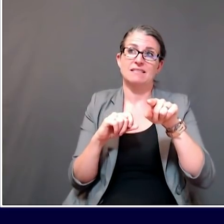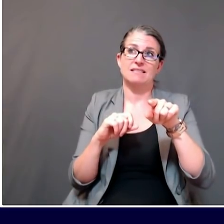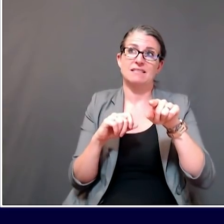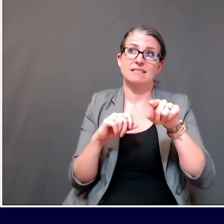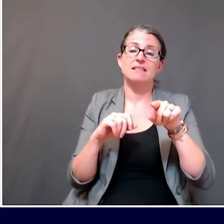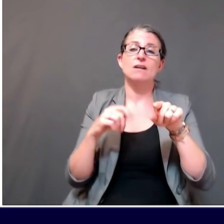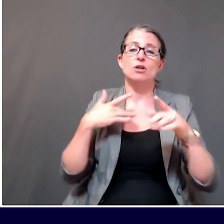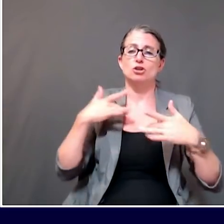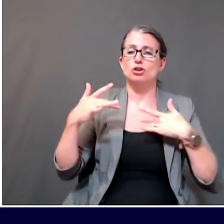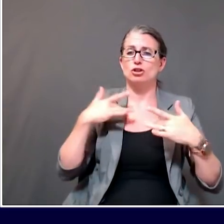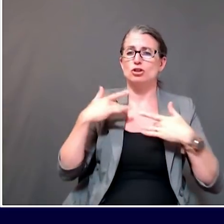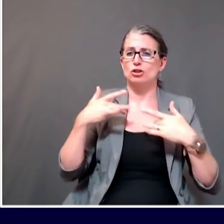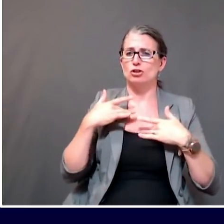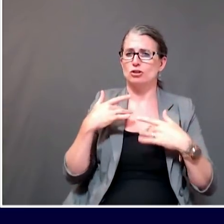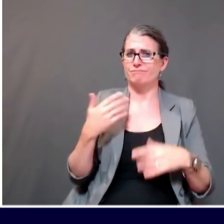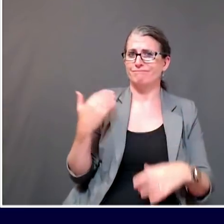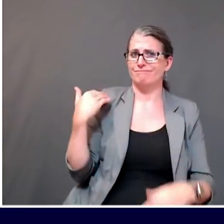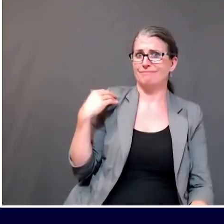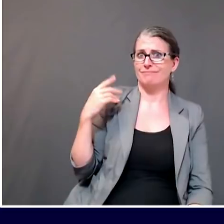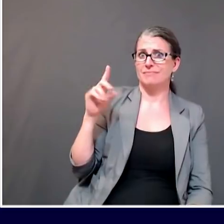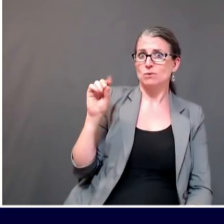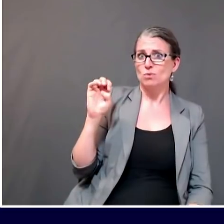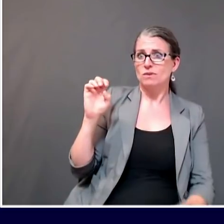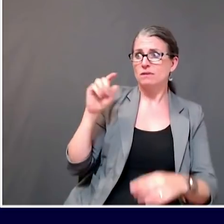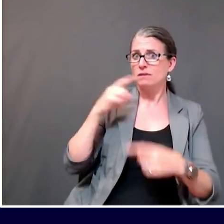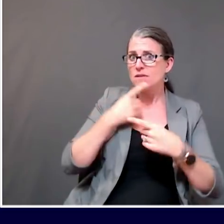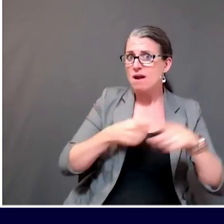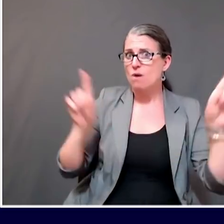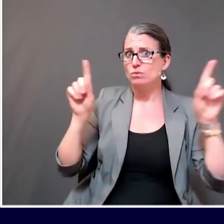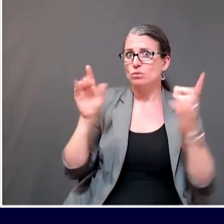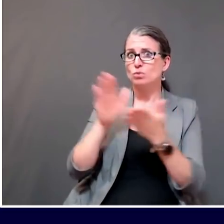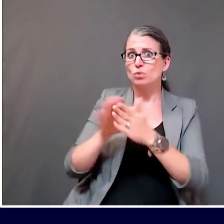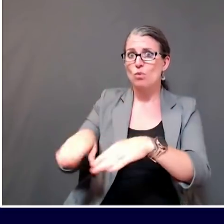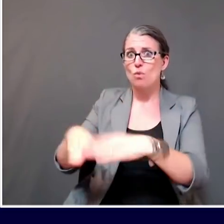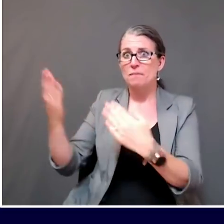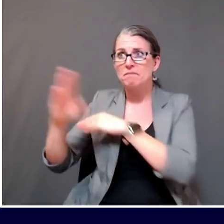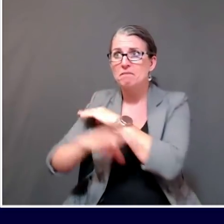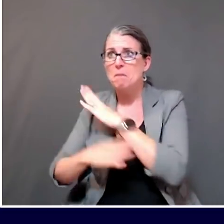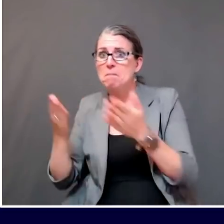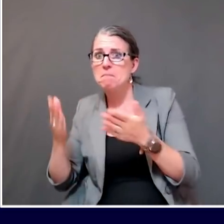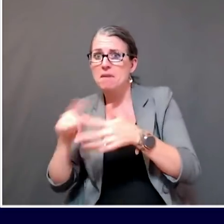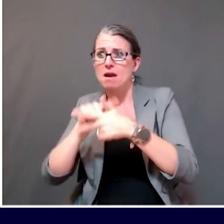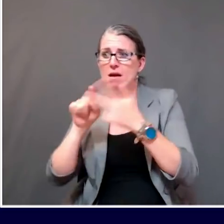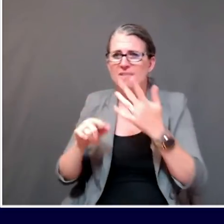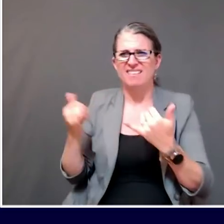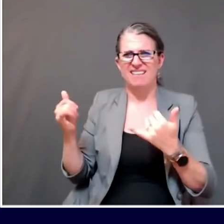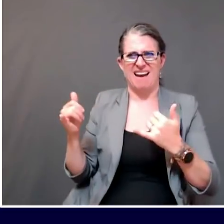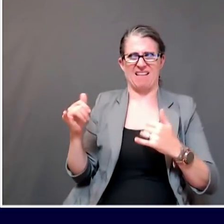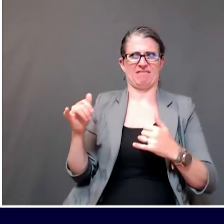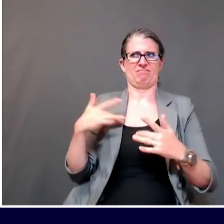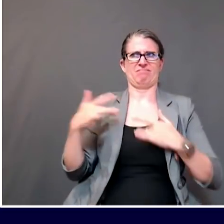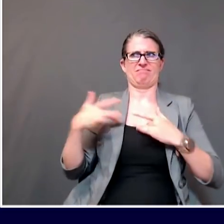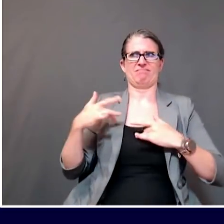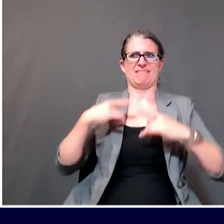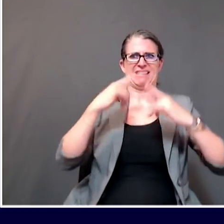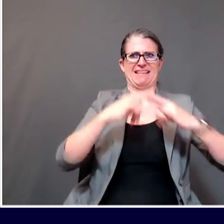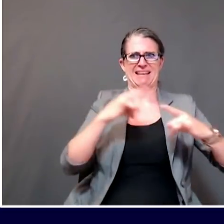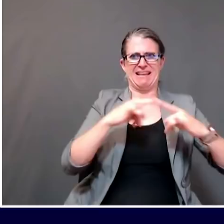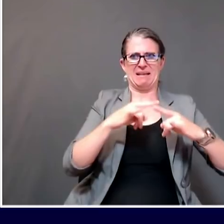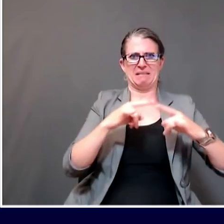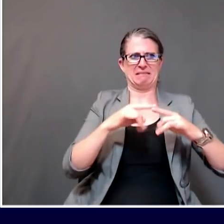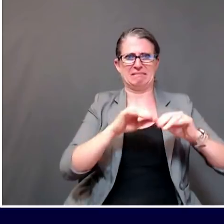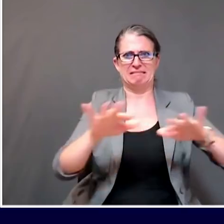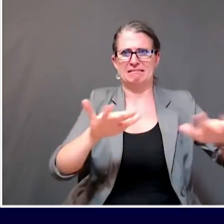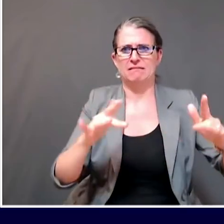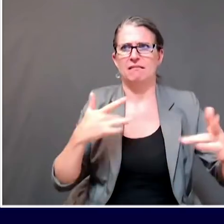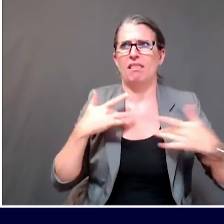response when that the camp had, that the Maine CDC had, as we consider and advise on how and